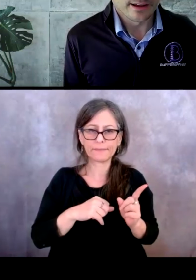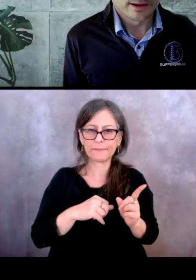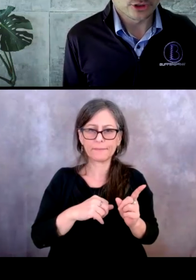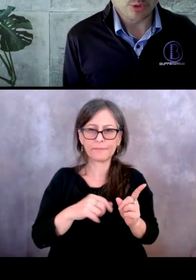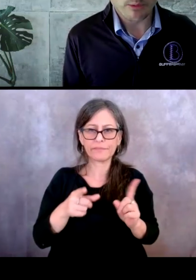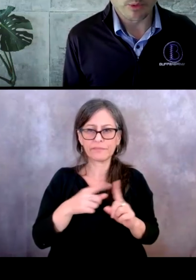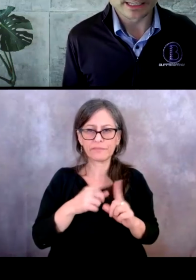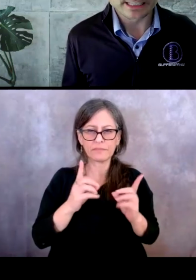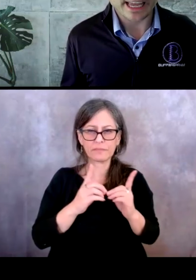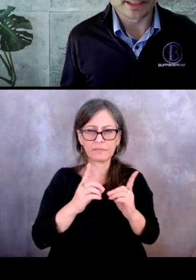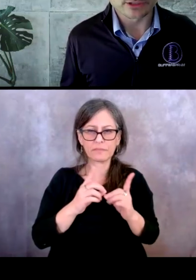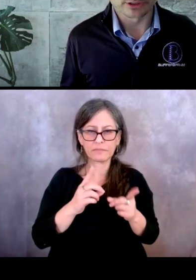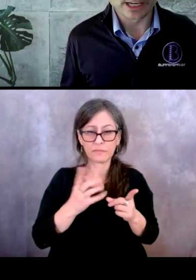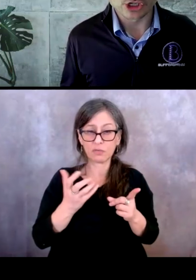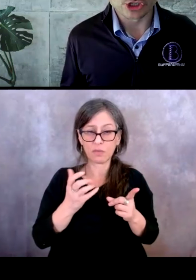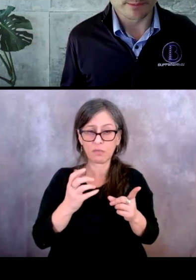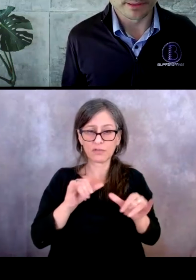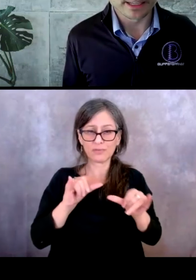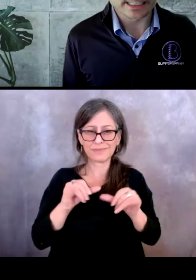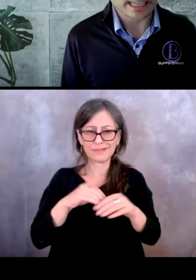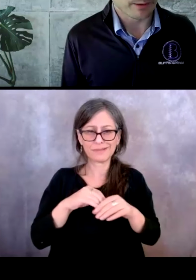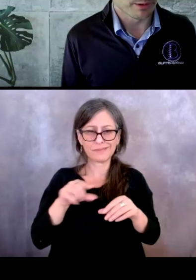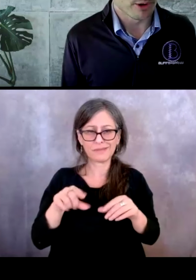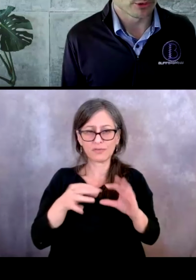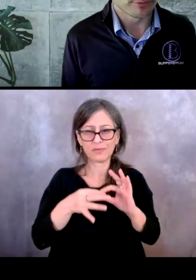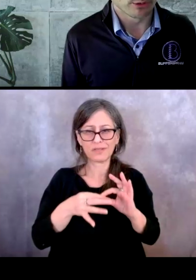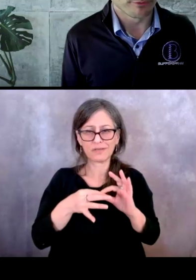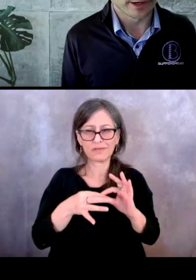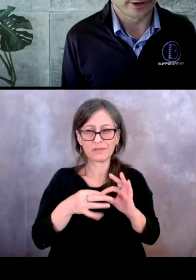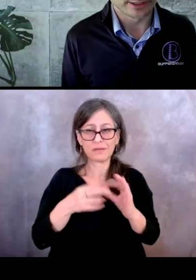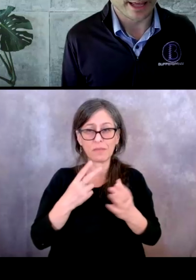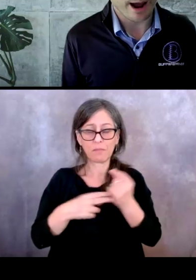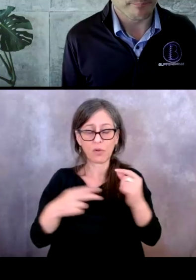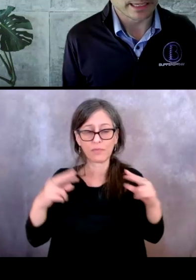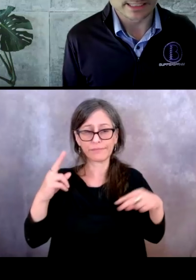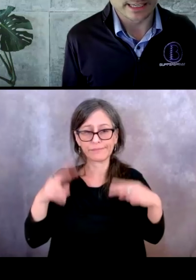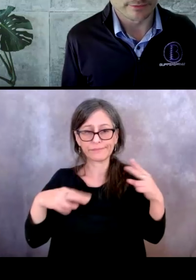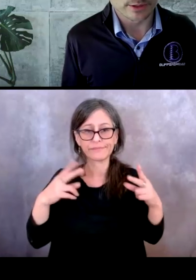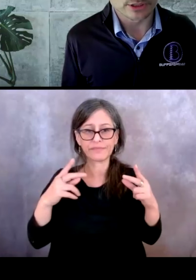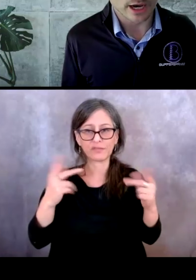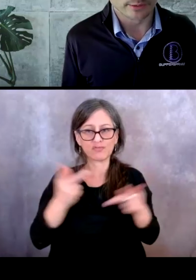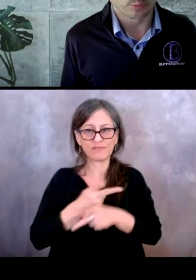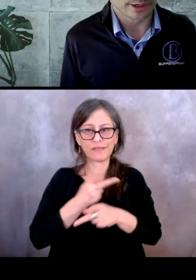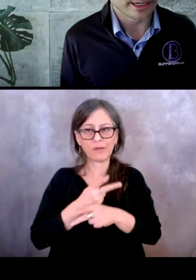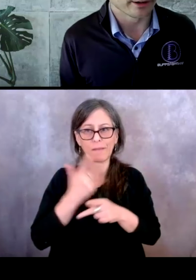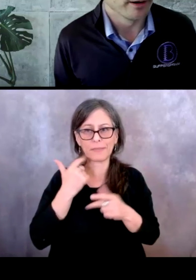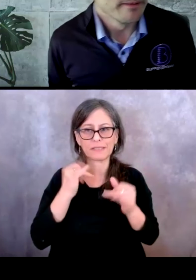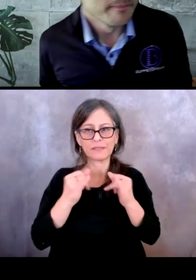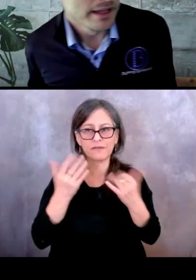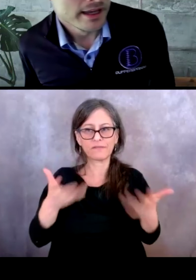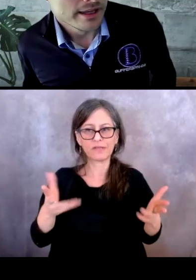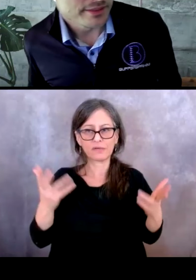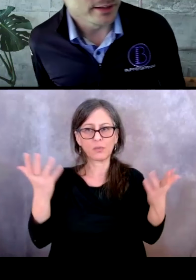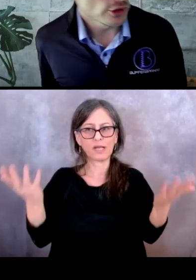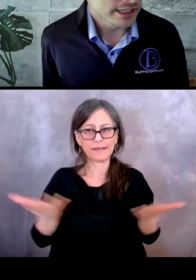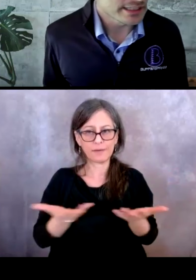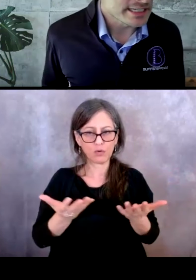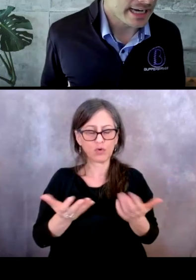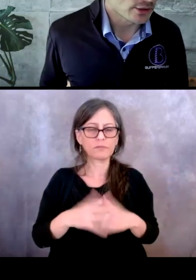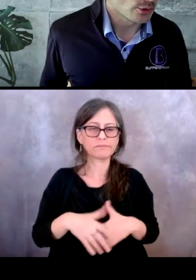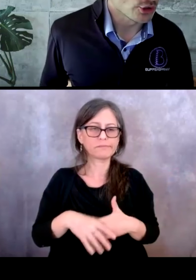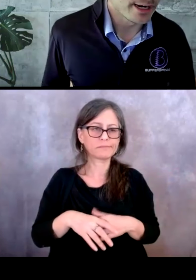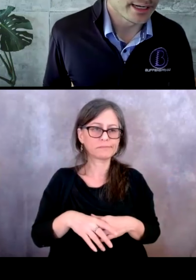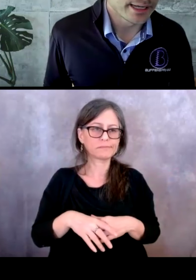date. Do I want to stay in this relationship? And this is kind of where both of you are figuring that out, because the interview's done. We're here. Then looking